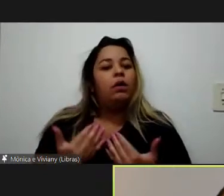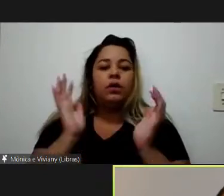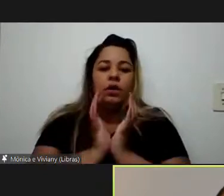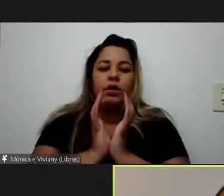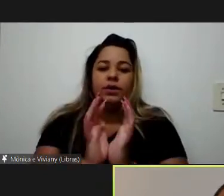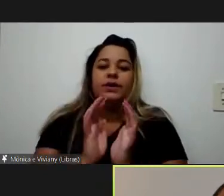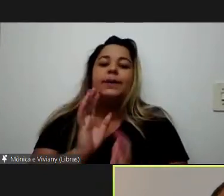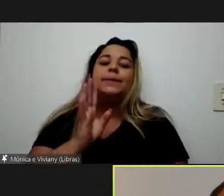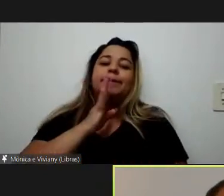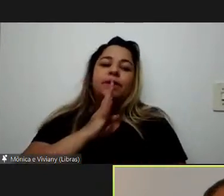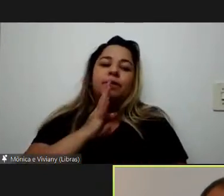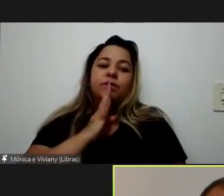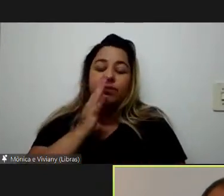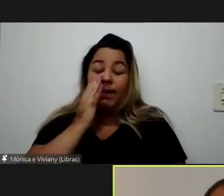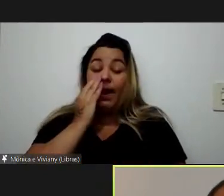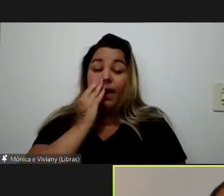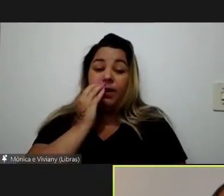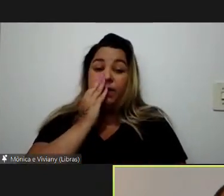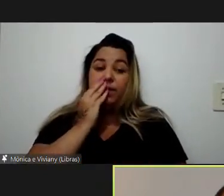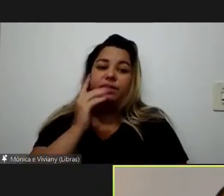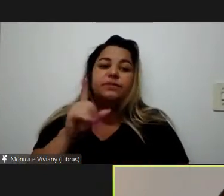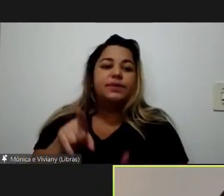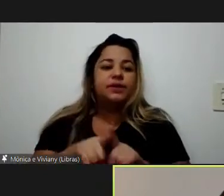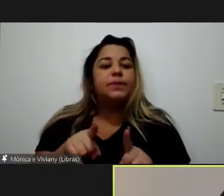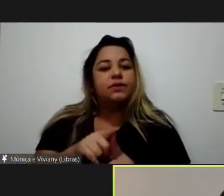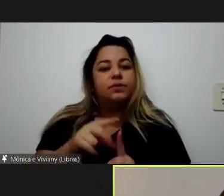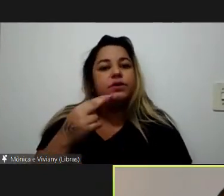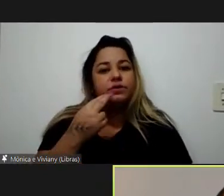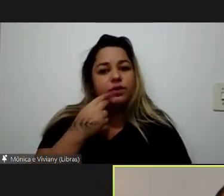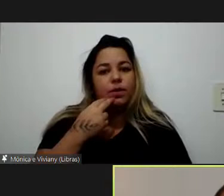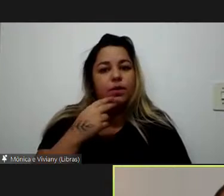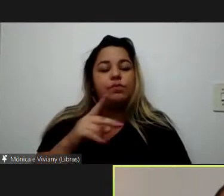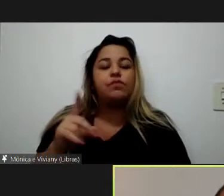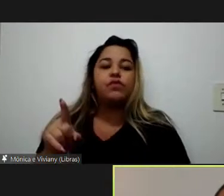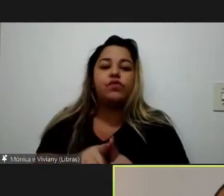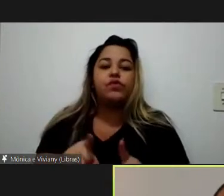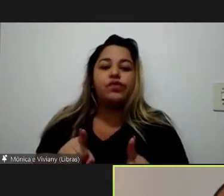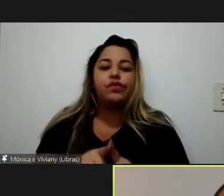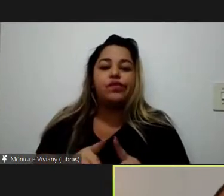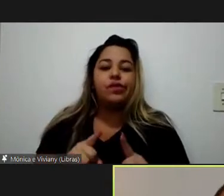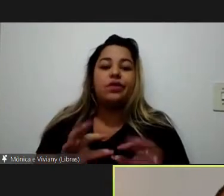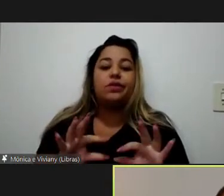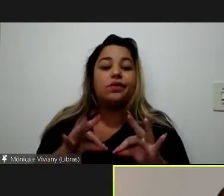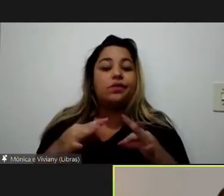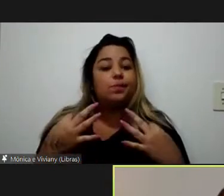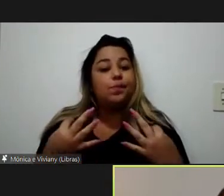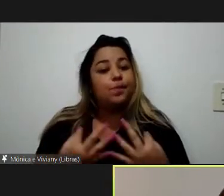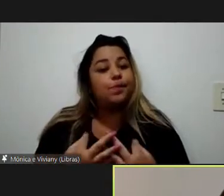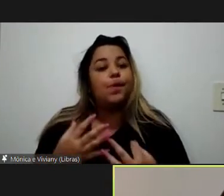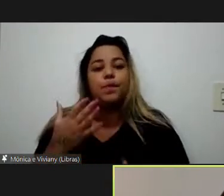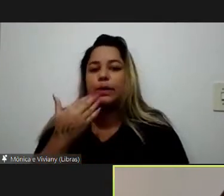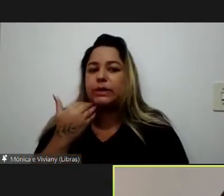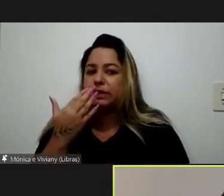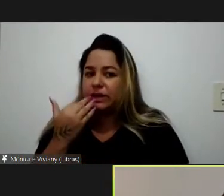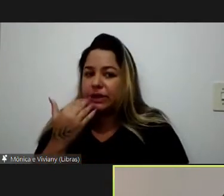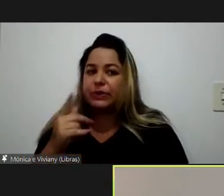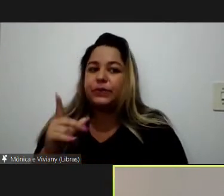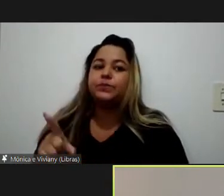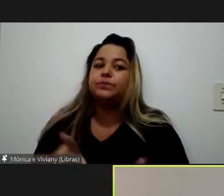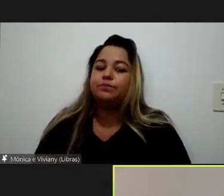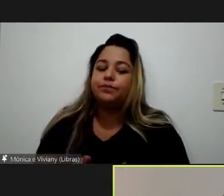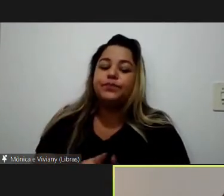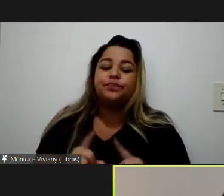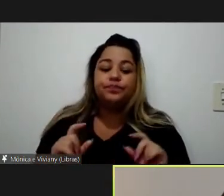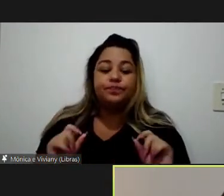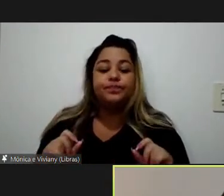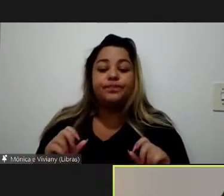nutrition regarding the nutritional value of different foods, but also the social determinants of nutrition, and to raise their